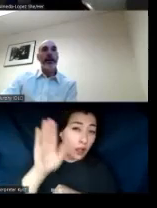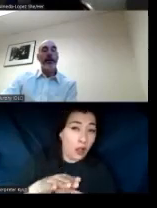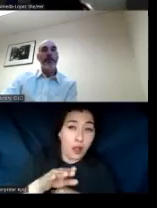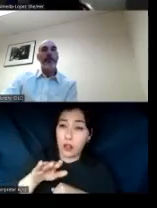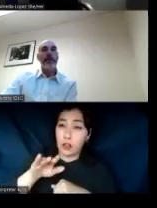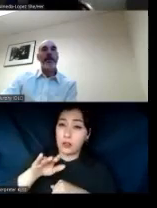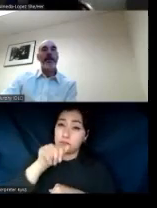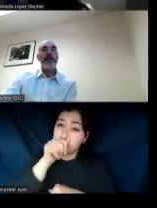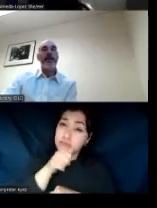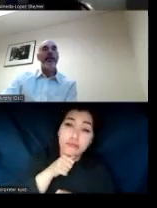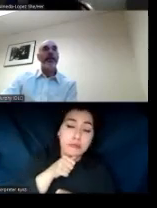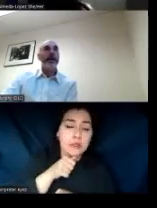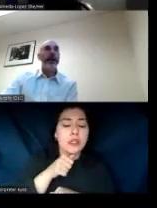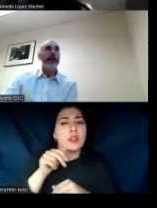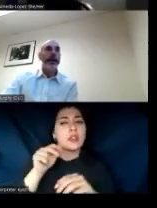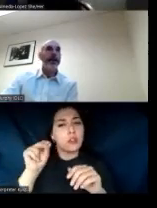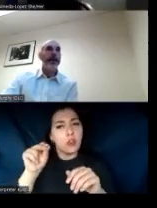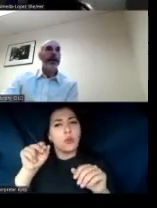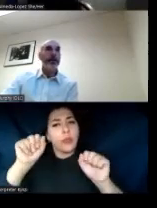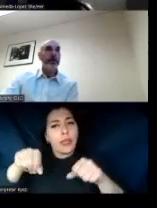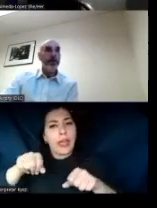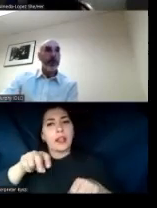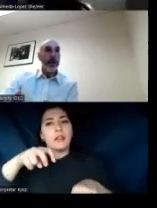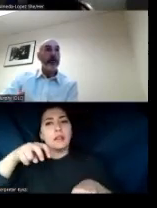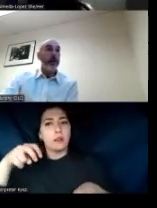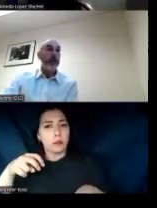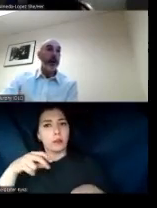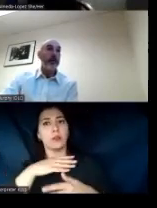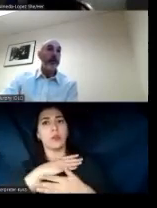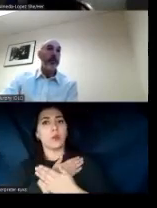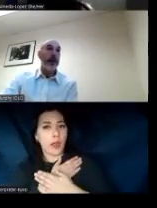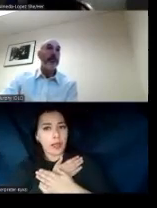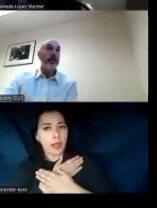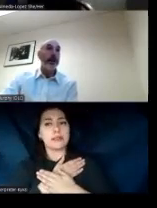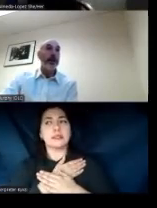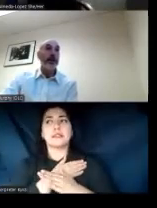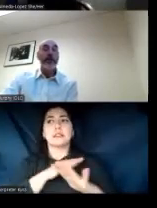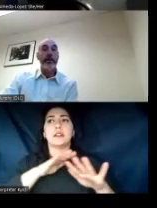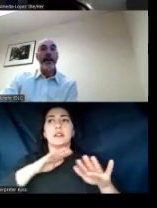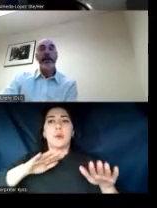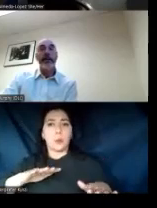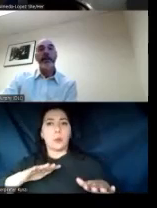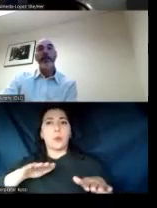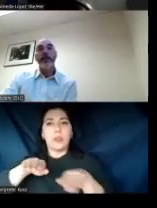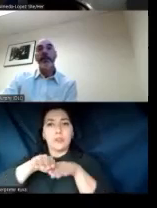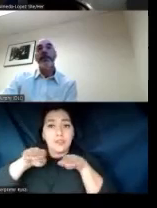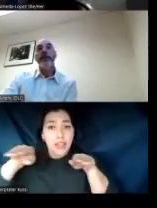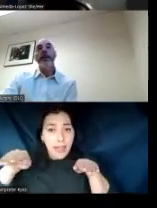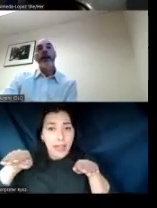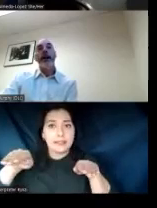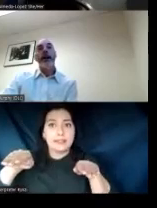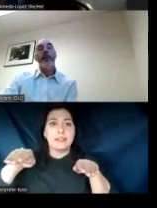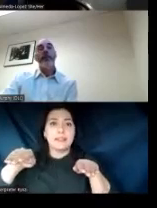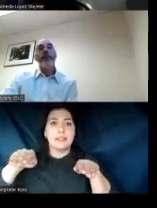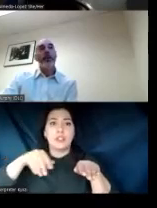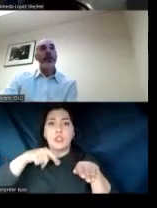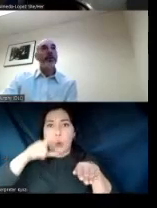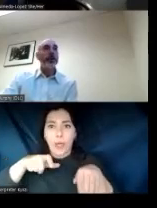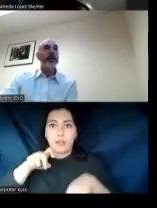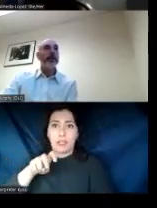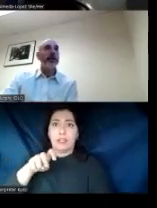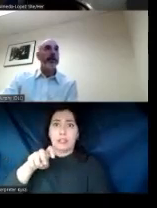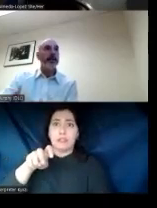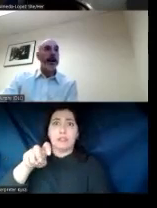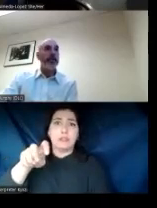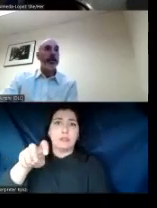is there's an area to a level area, flat surface, where